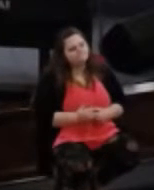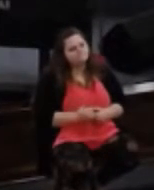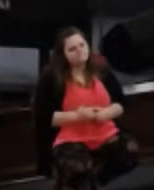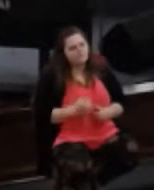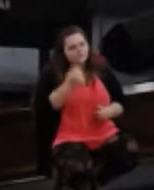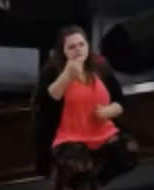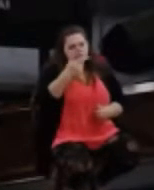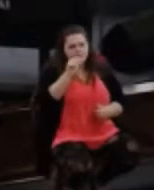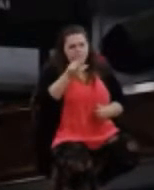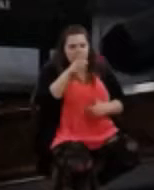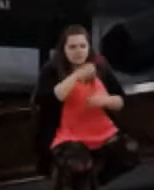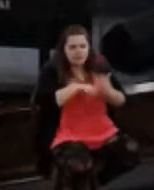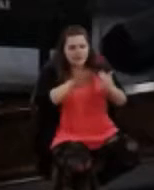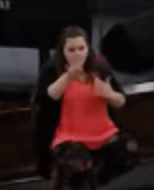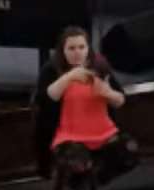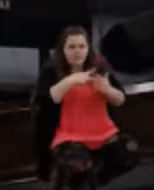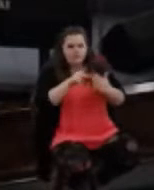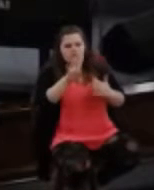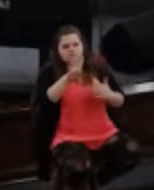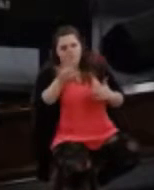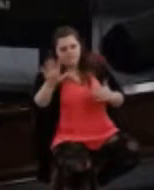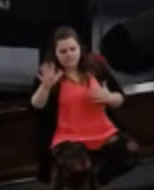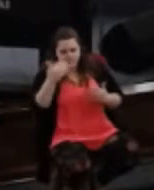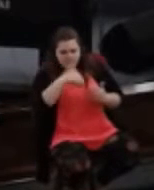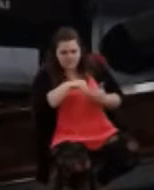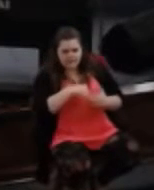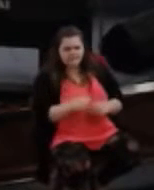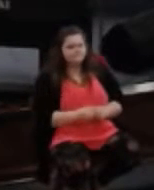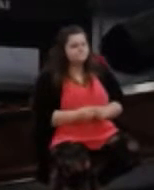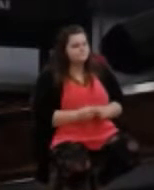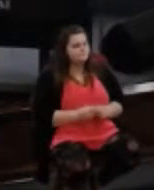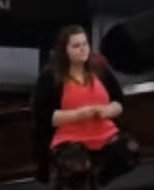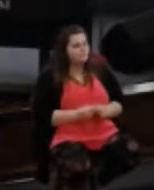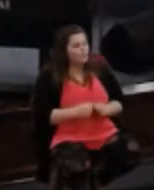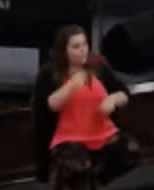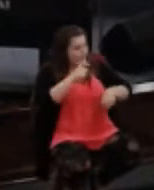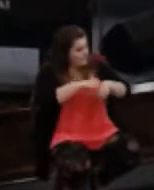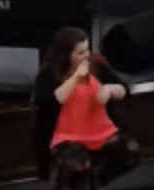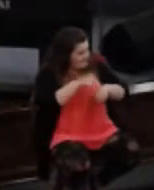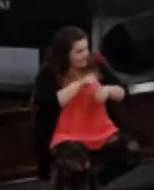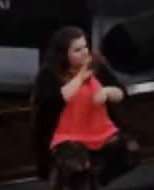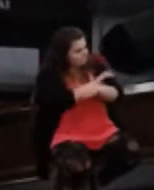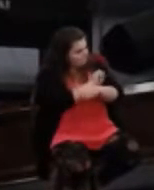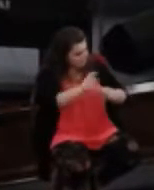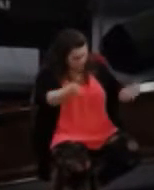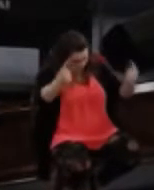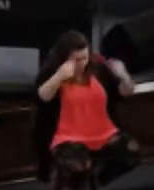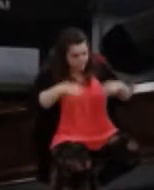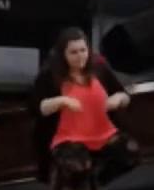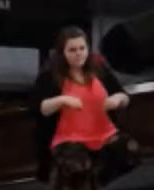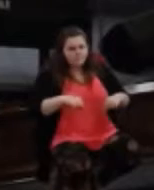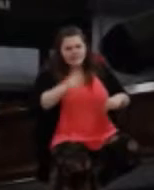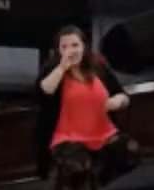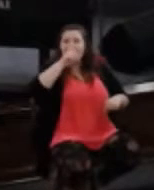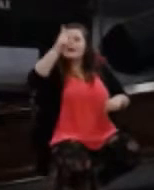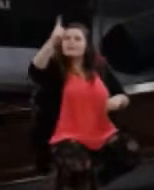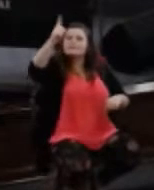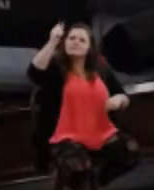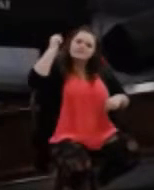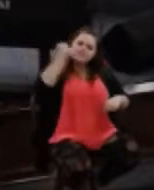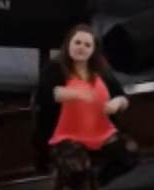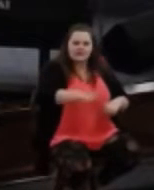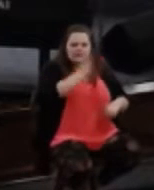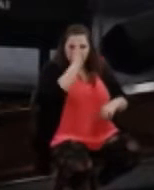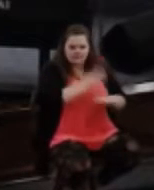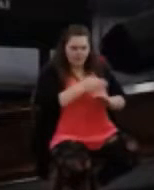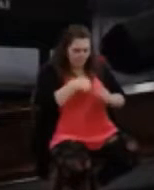Galatians chapter 4, verse 4 and 5 again. But when the time had fully come, God sent his Son,